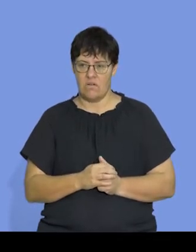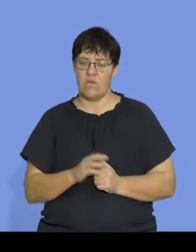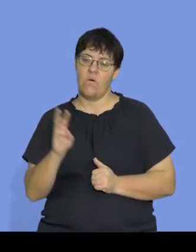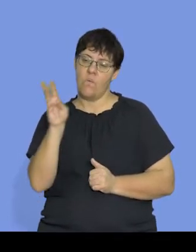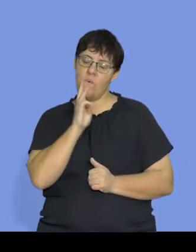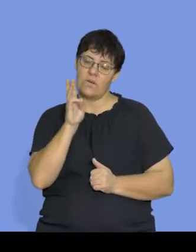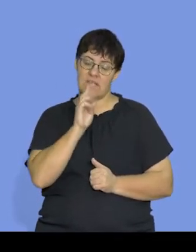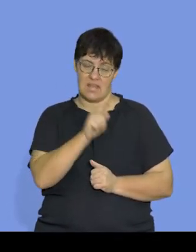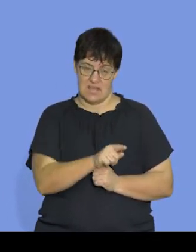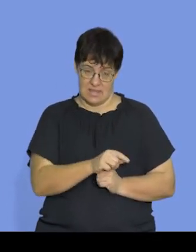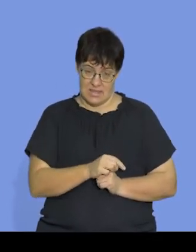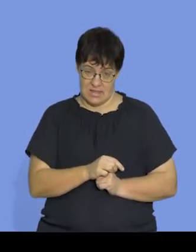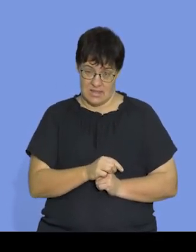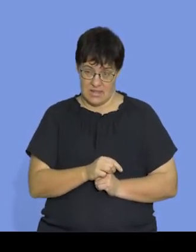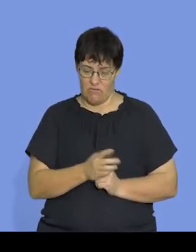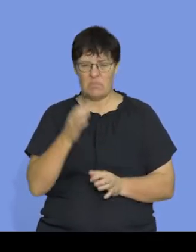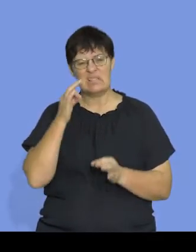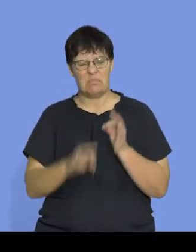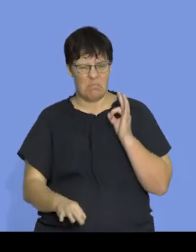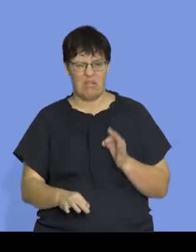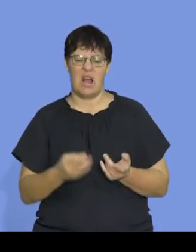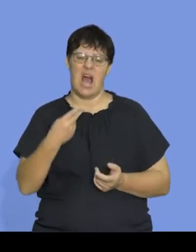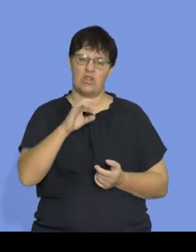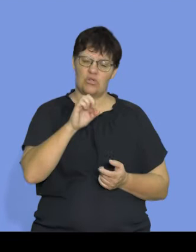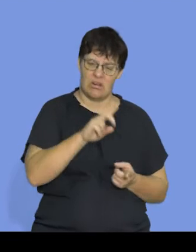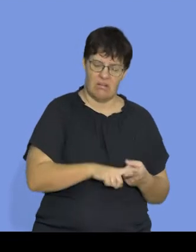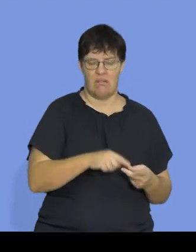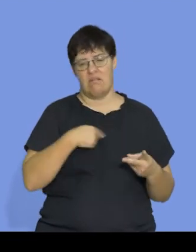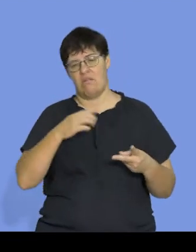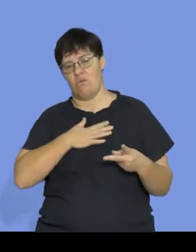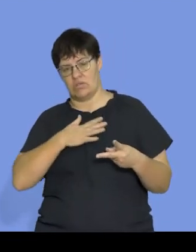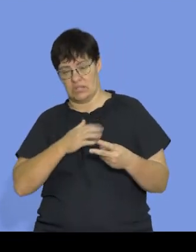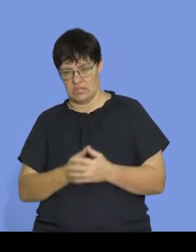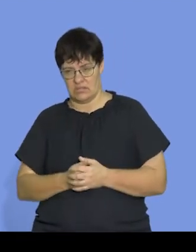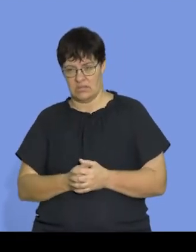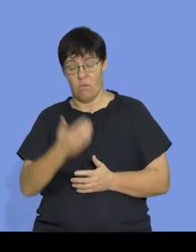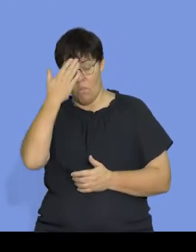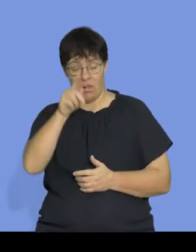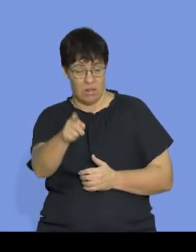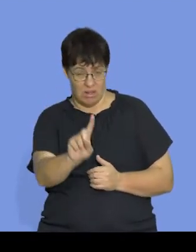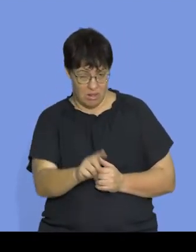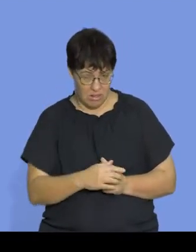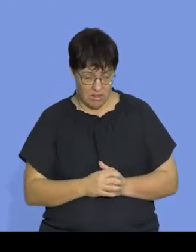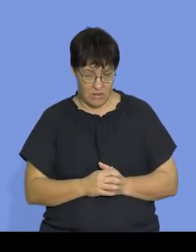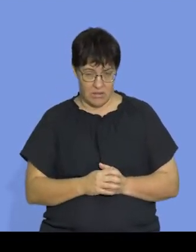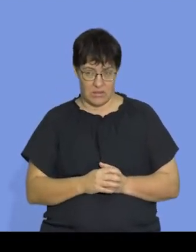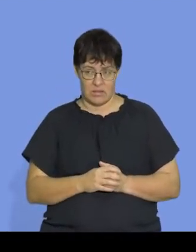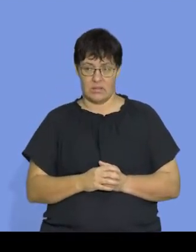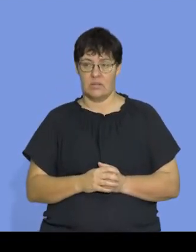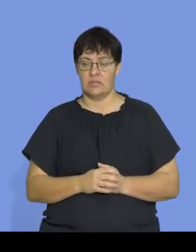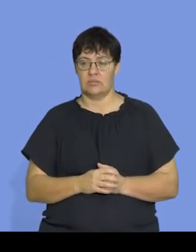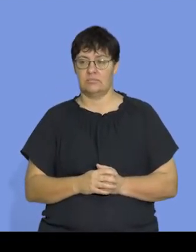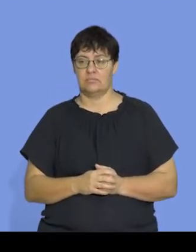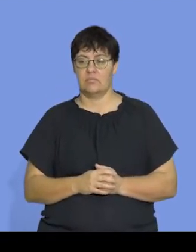molecules from simple elements, hydrogen and oxygen. So what do we know? We know that hydrogen,